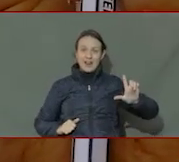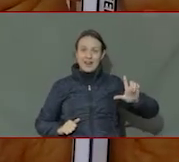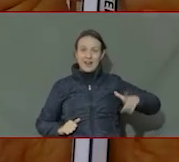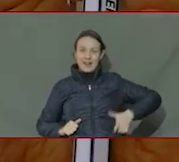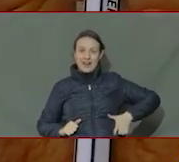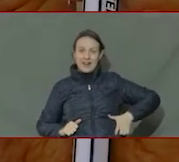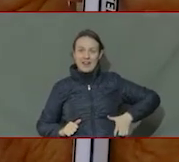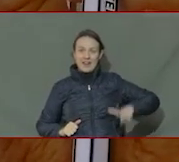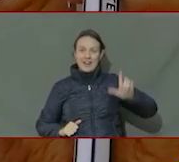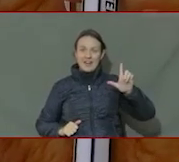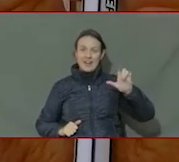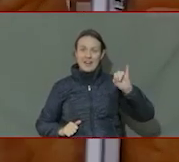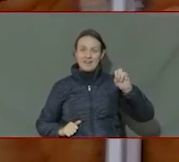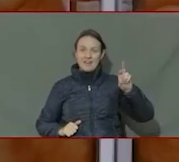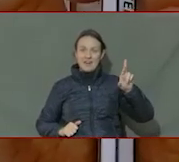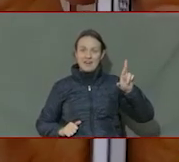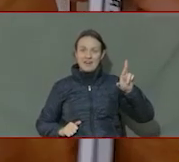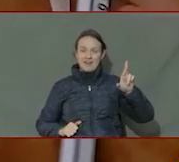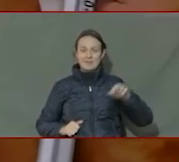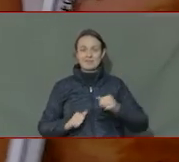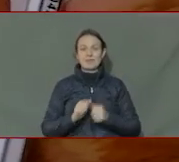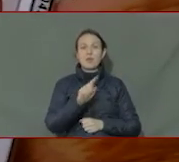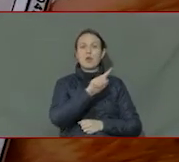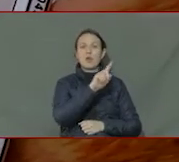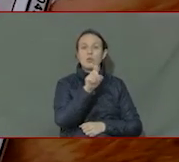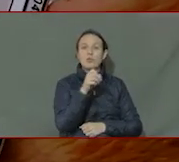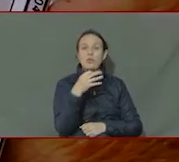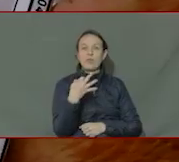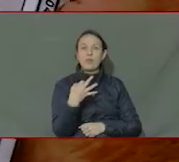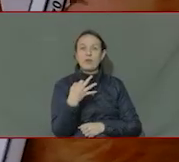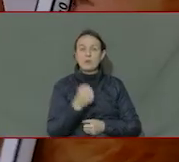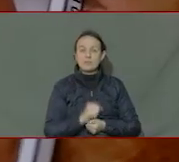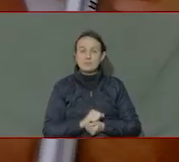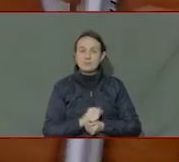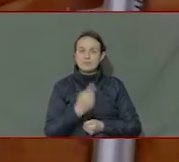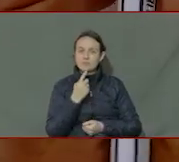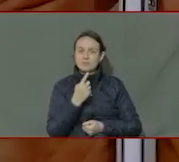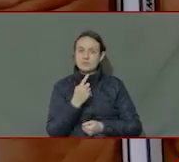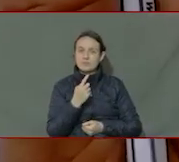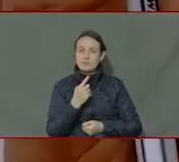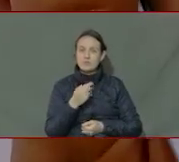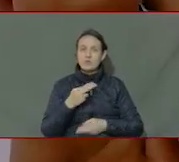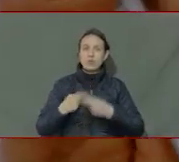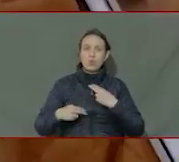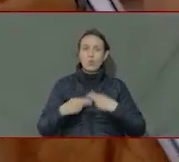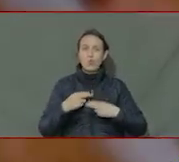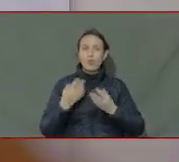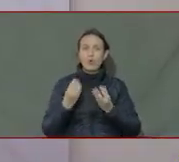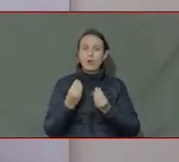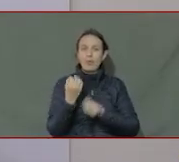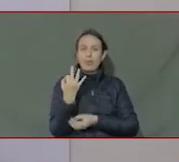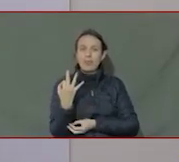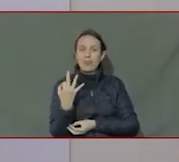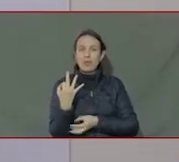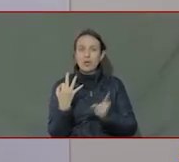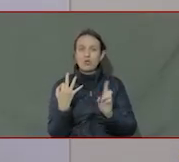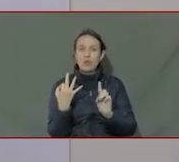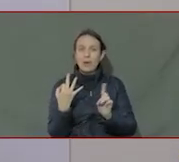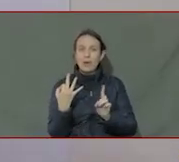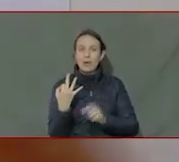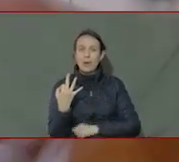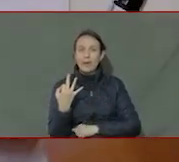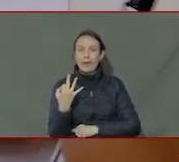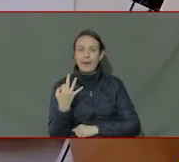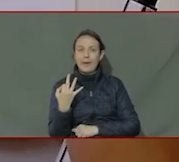at 1.5.3 in your question paper. What is the hormone number 3? Now number 3 refers to